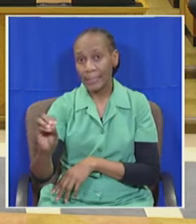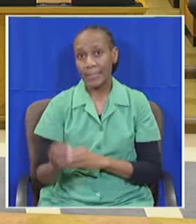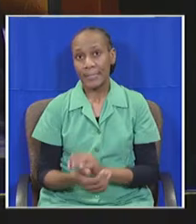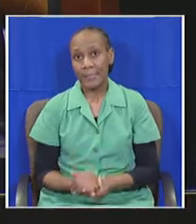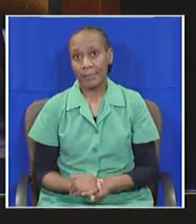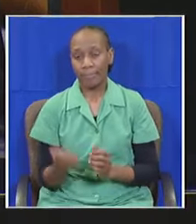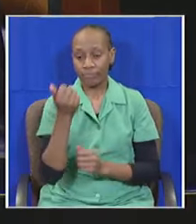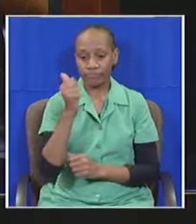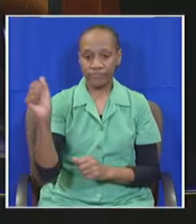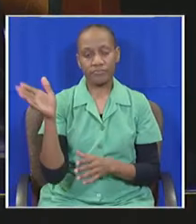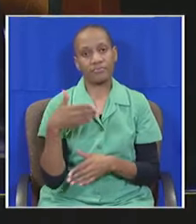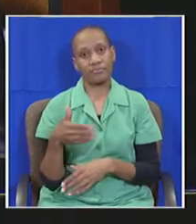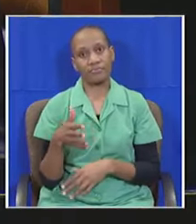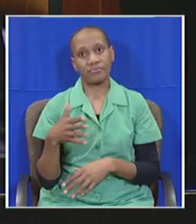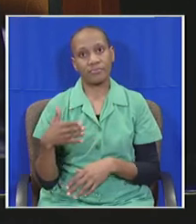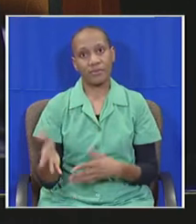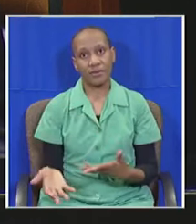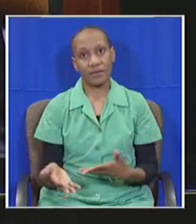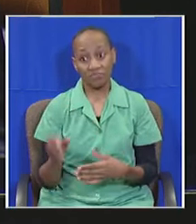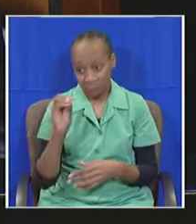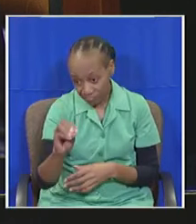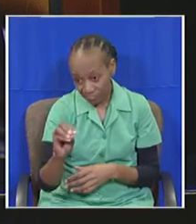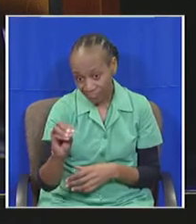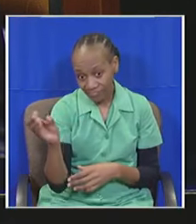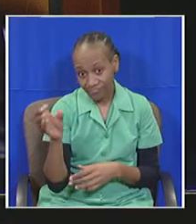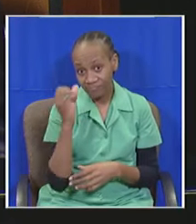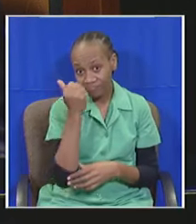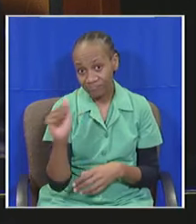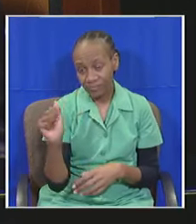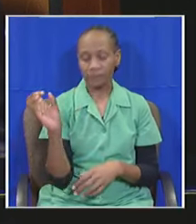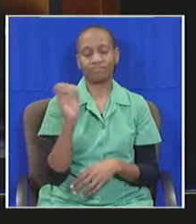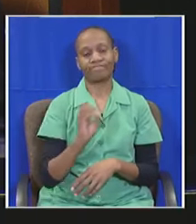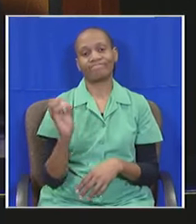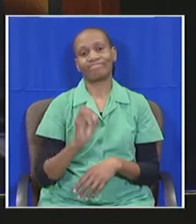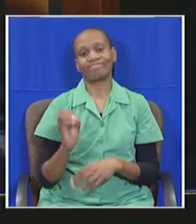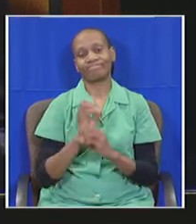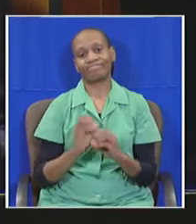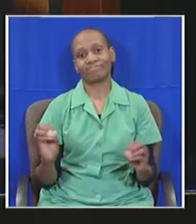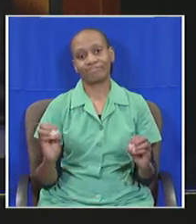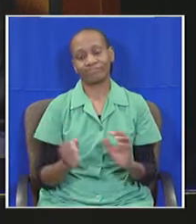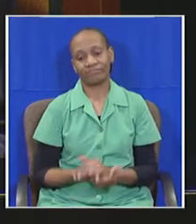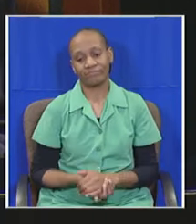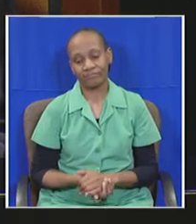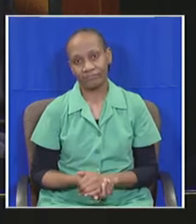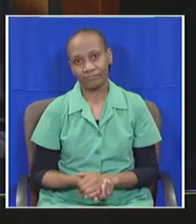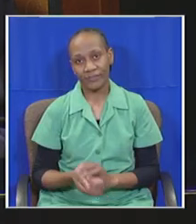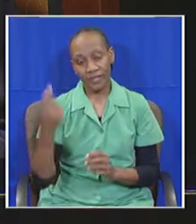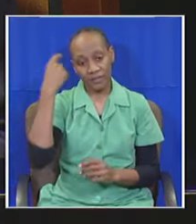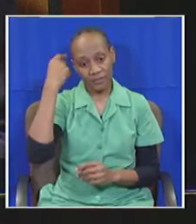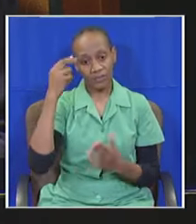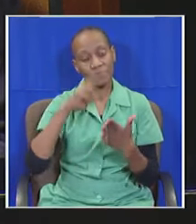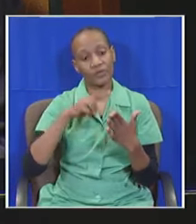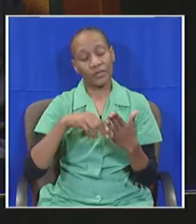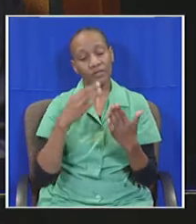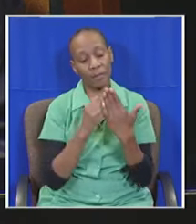No objections? Are there any objections? No objections agreed to. The Secretary will read the